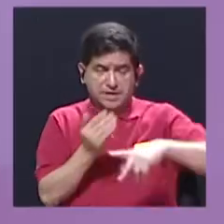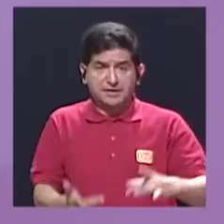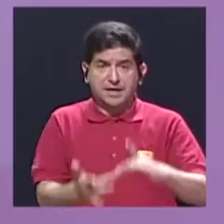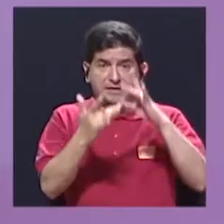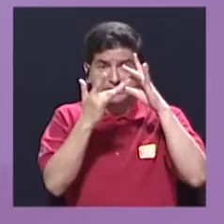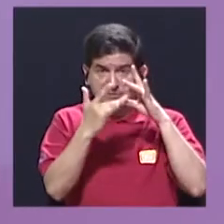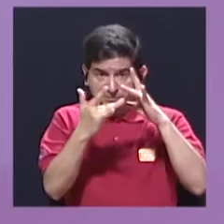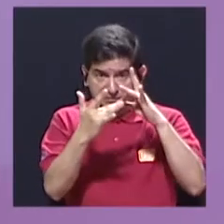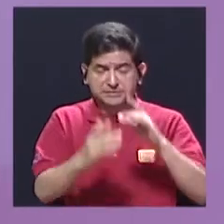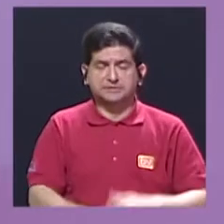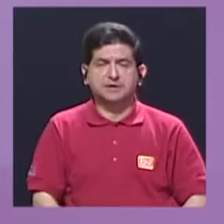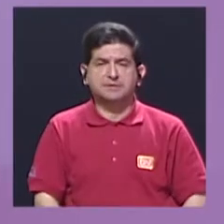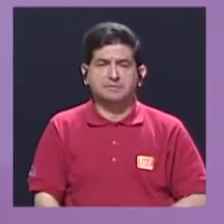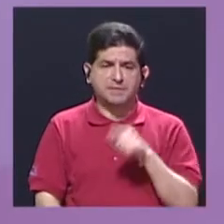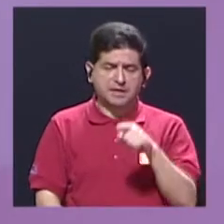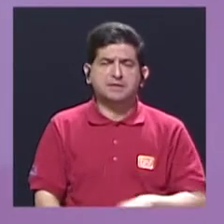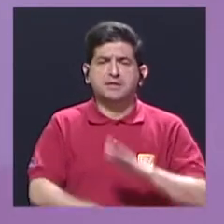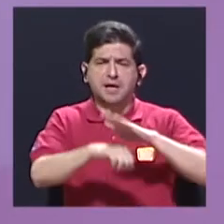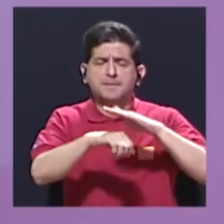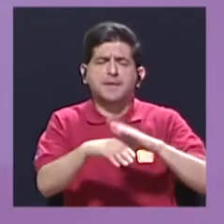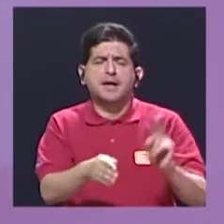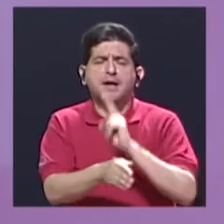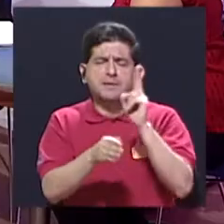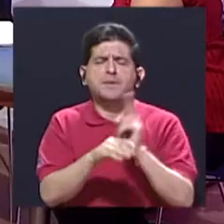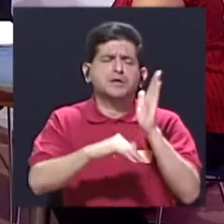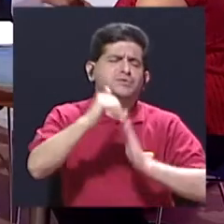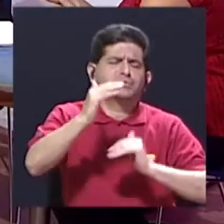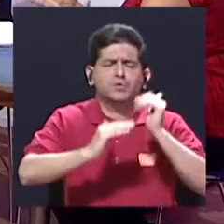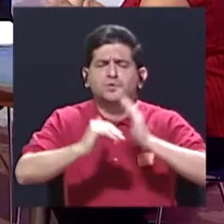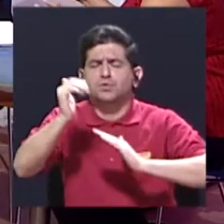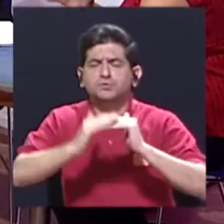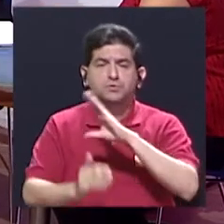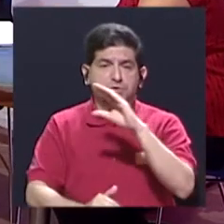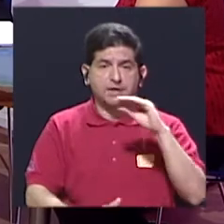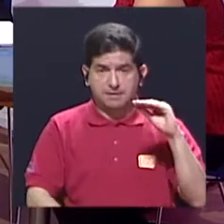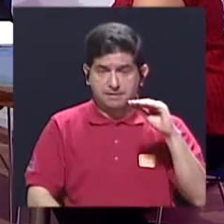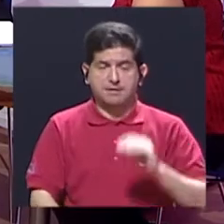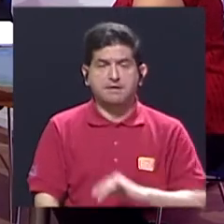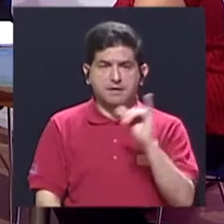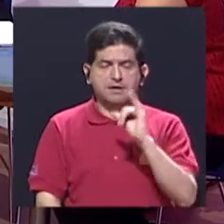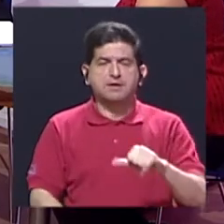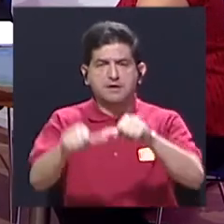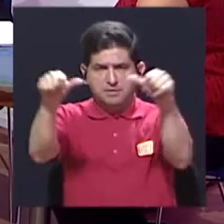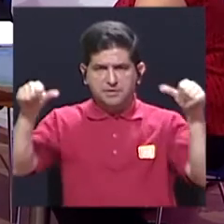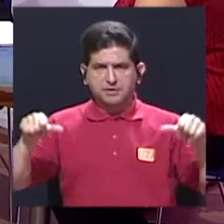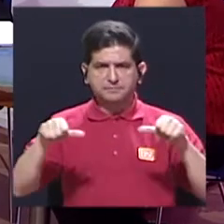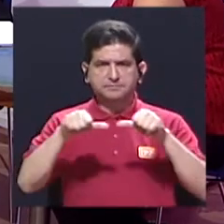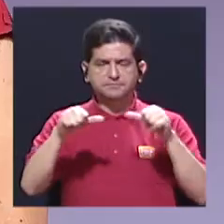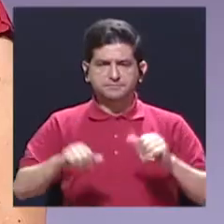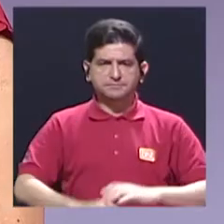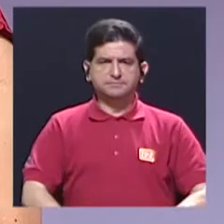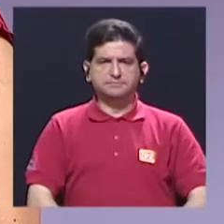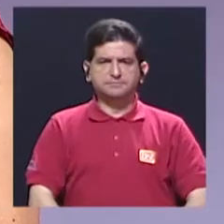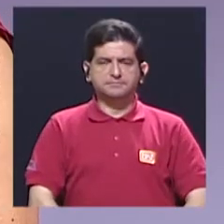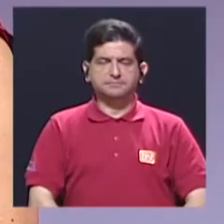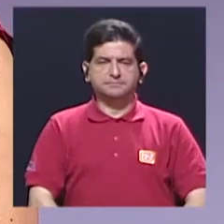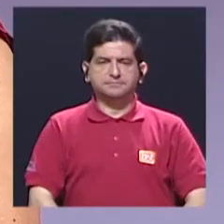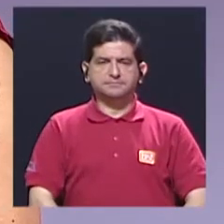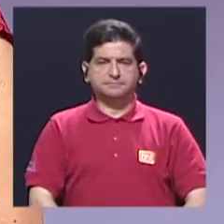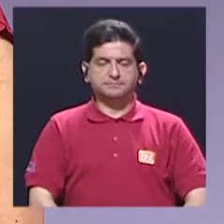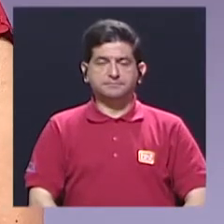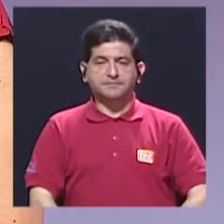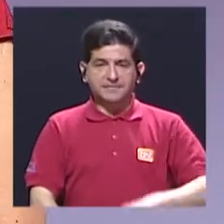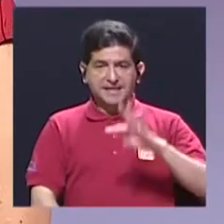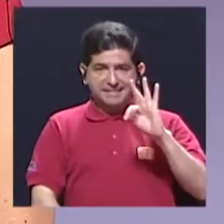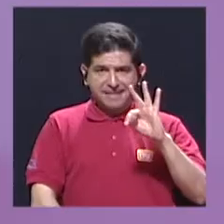what has to do with the permits of use, the construction and the zones. We have a